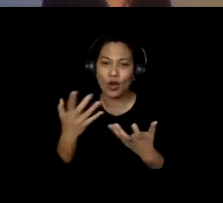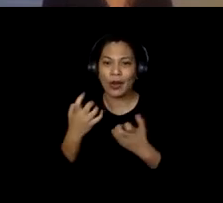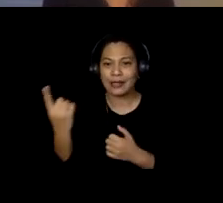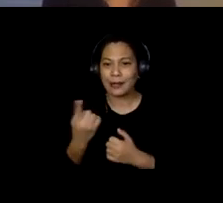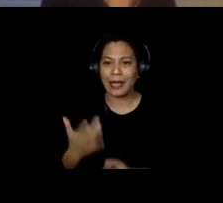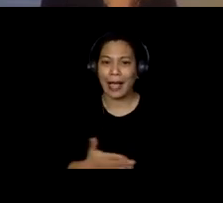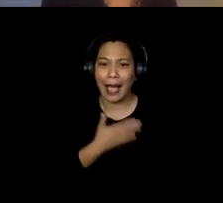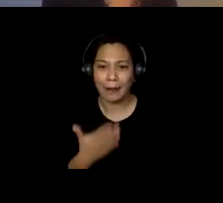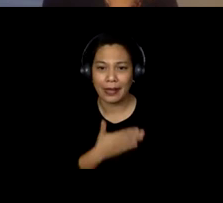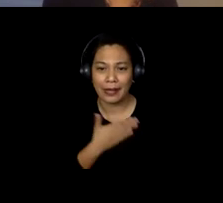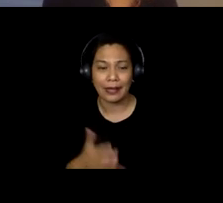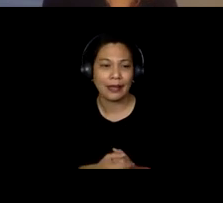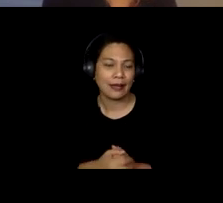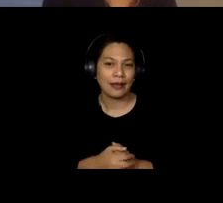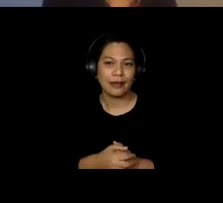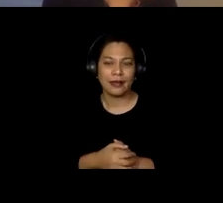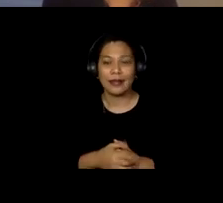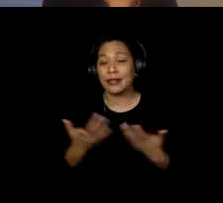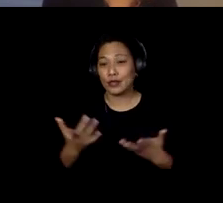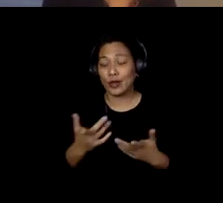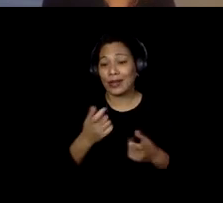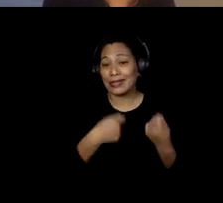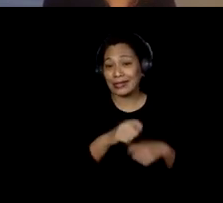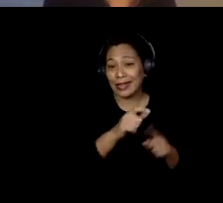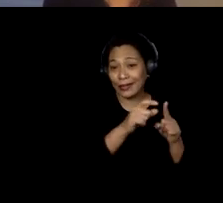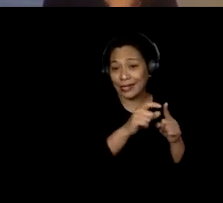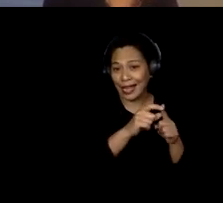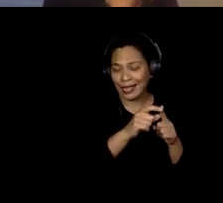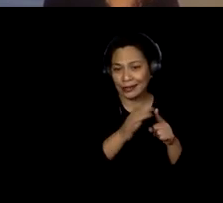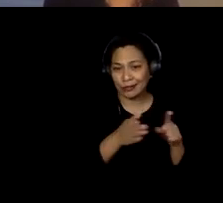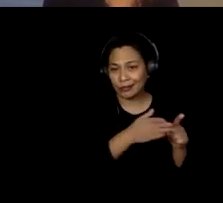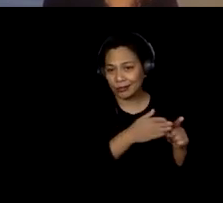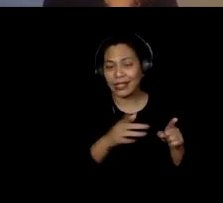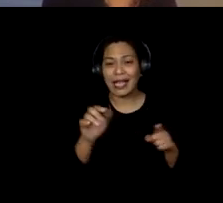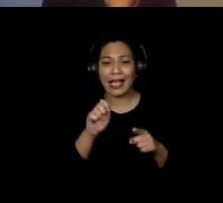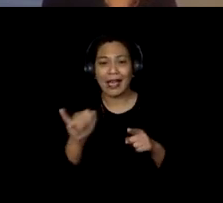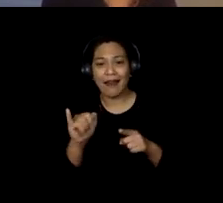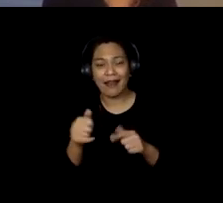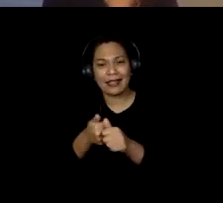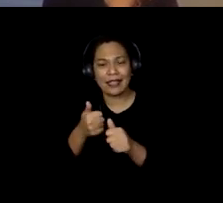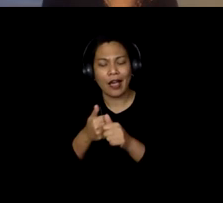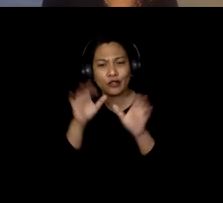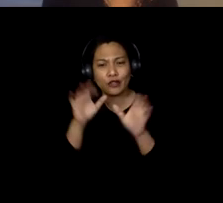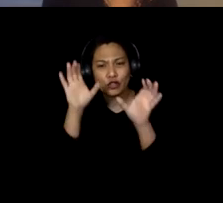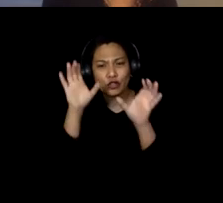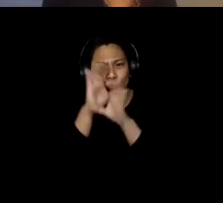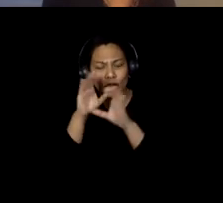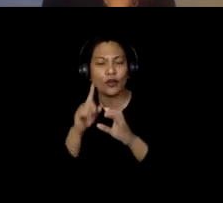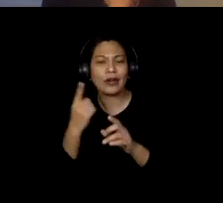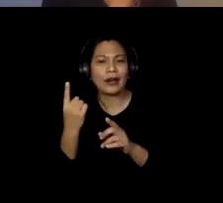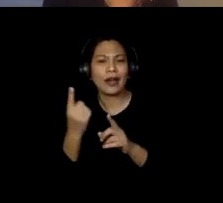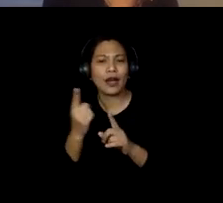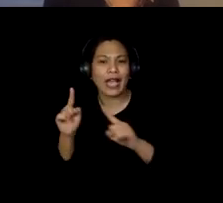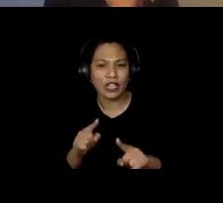and instead of searching text, the AI is actually searching our reaction to something